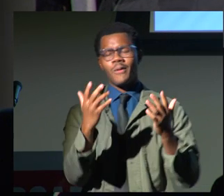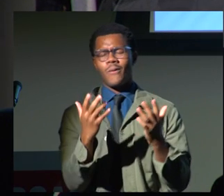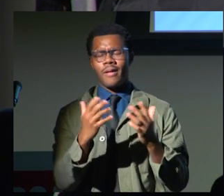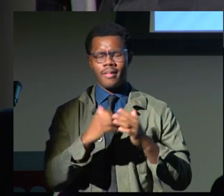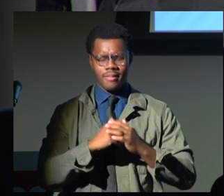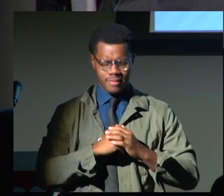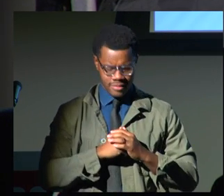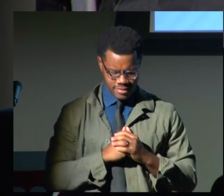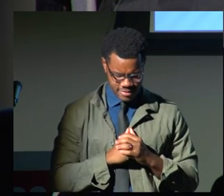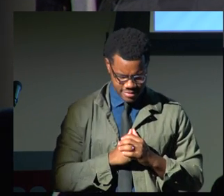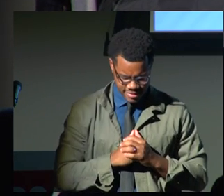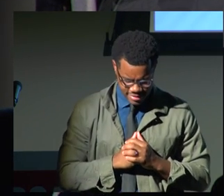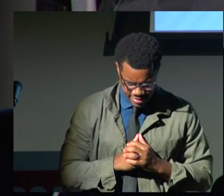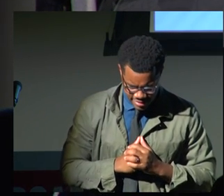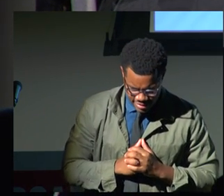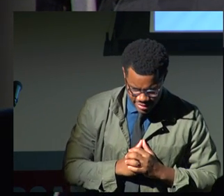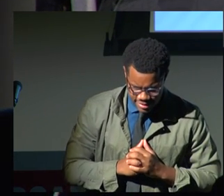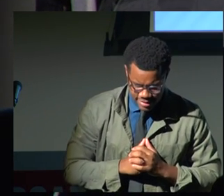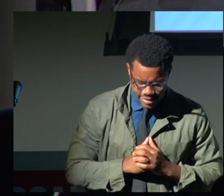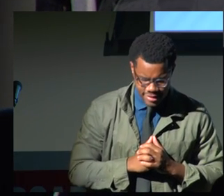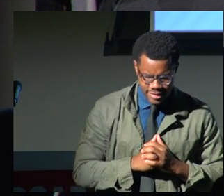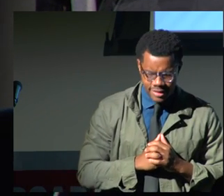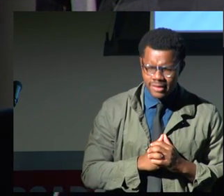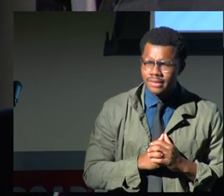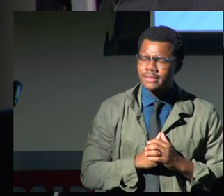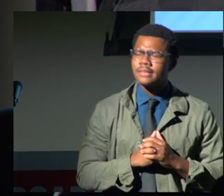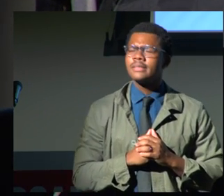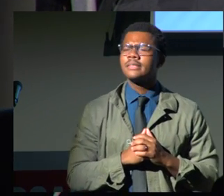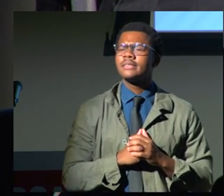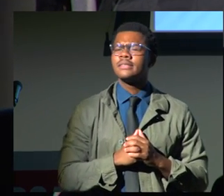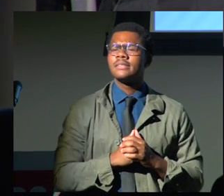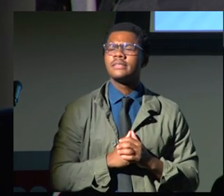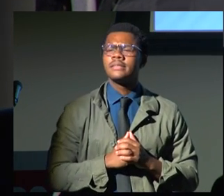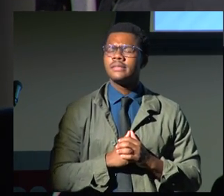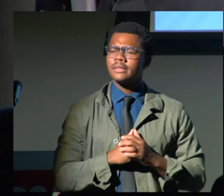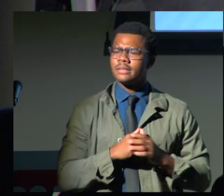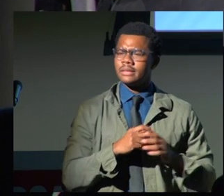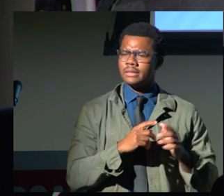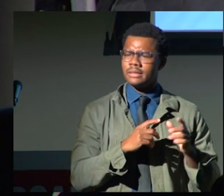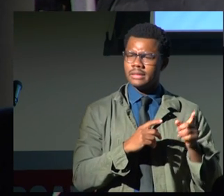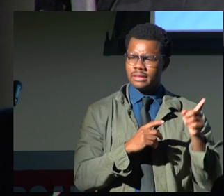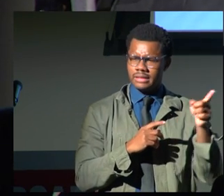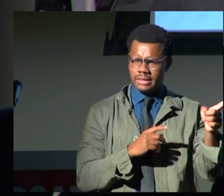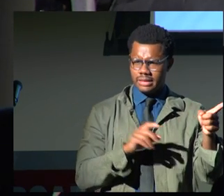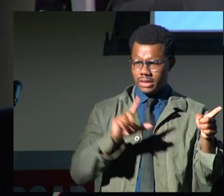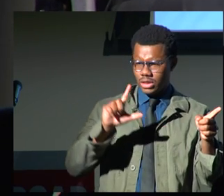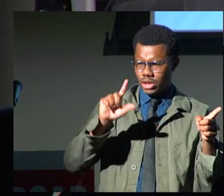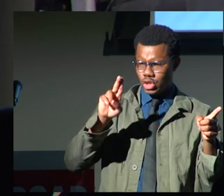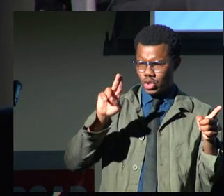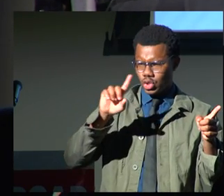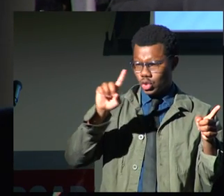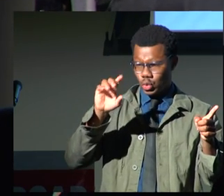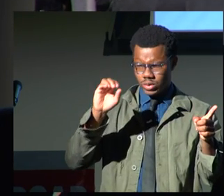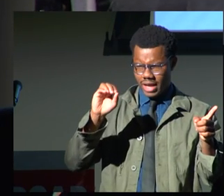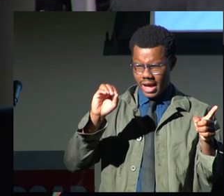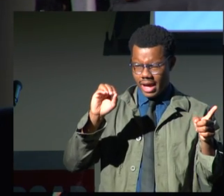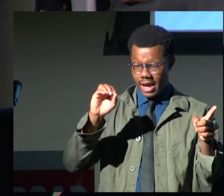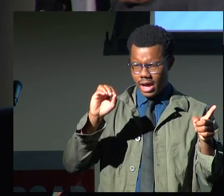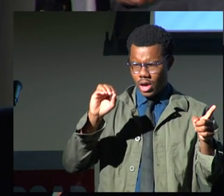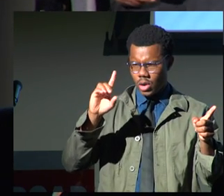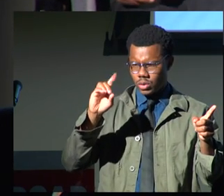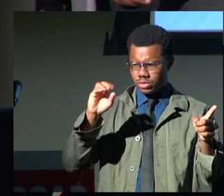I look at the works by the artist, the Chinese contemporary painter, Lu Xiaodong. Yeah. Of course, Adrian